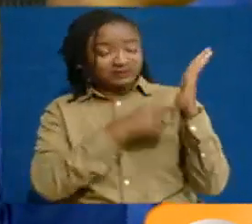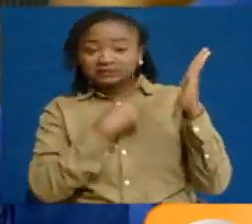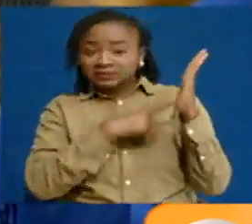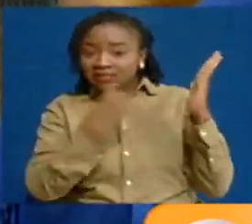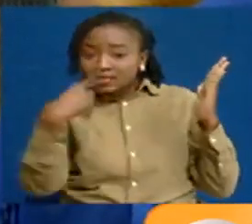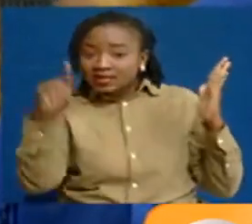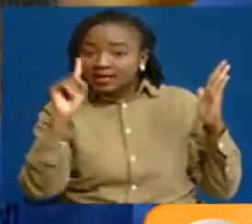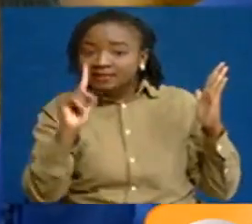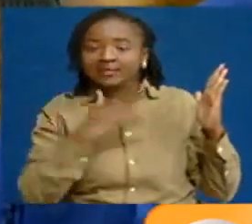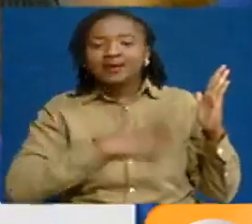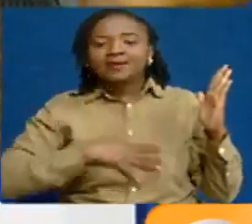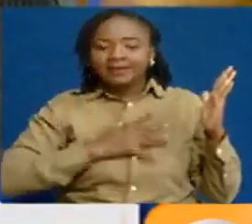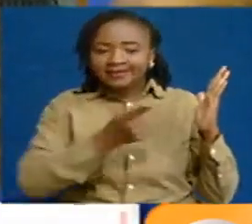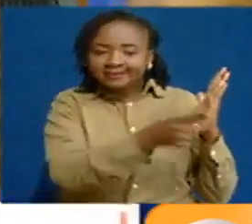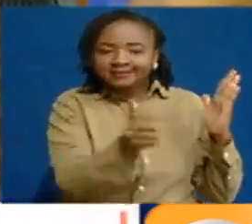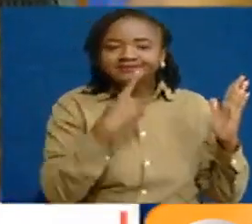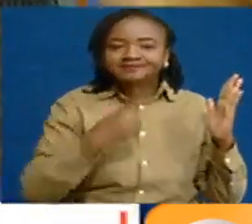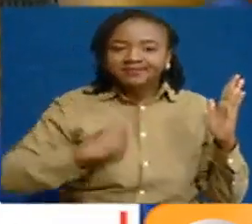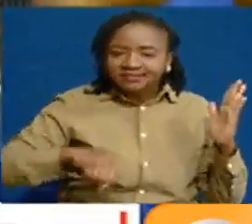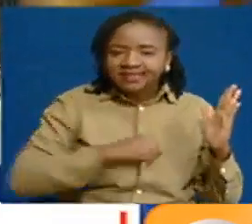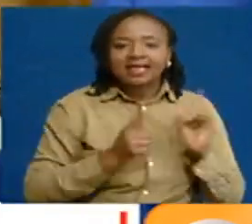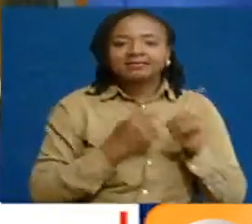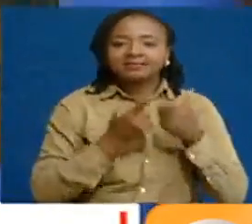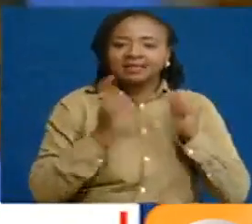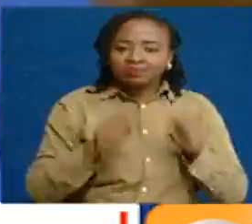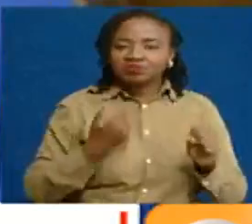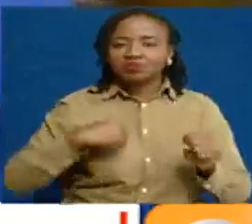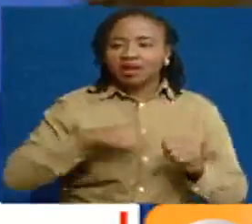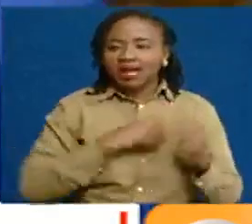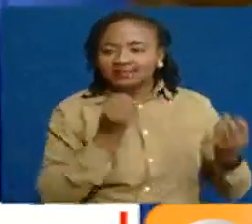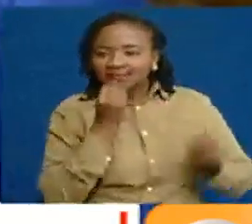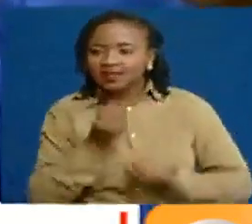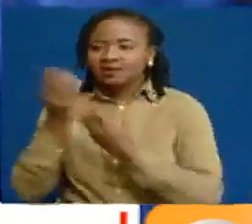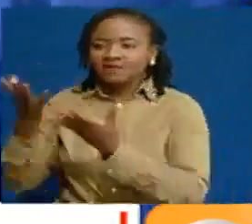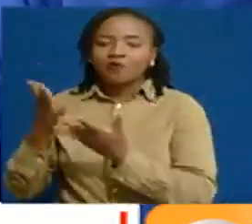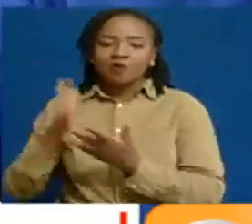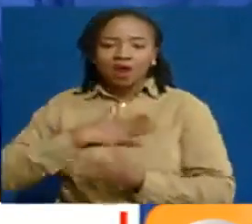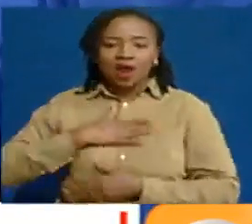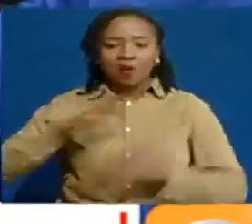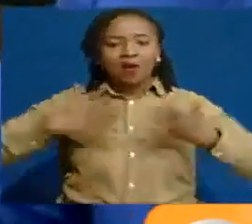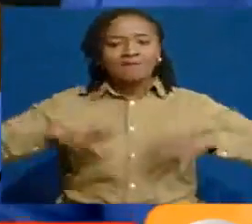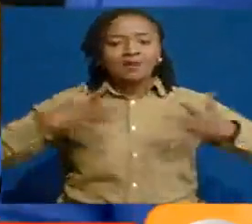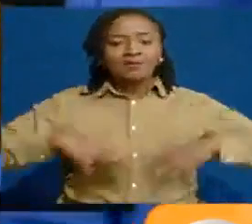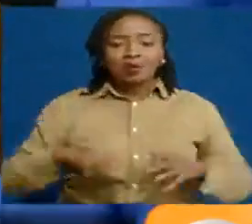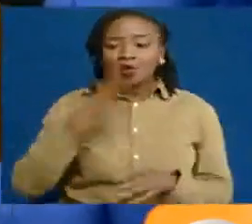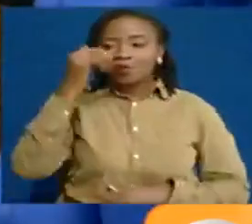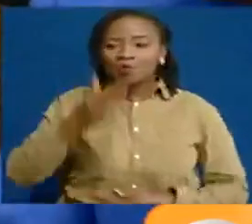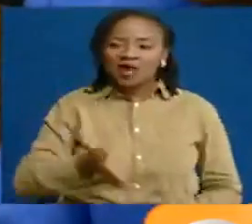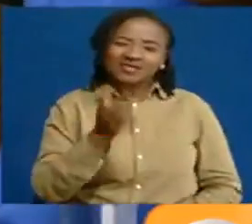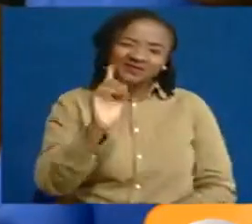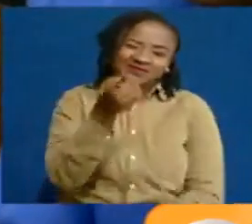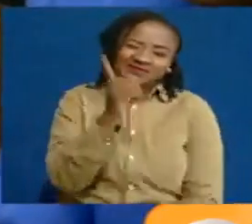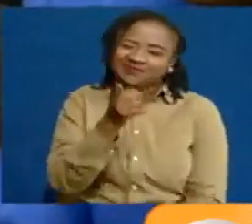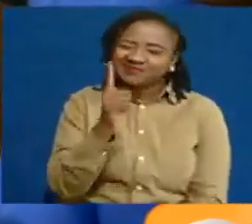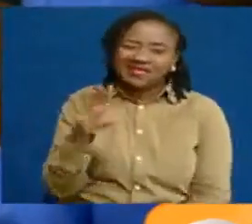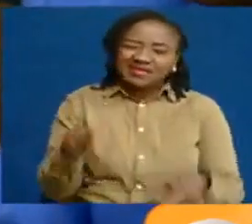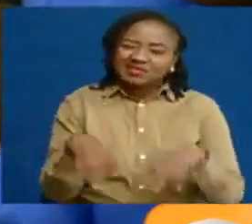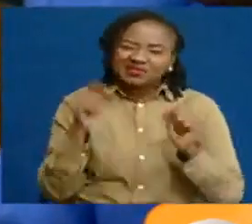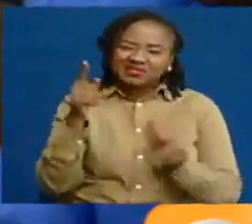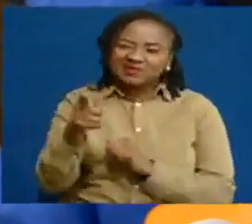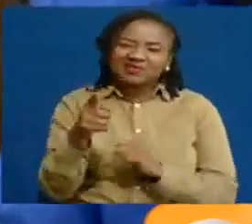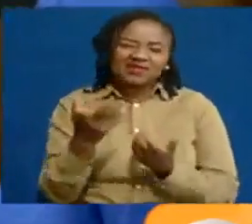want you to tell us, and we go and tell our people. Chairman, or you just see Germany. You know, Chairman, being German Waziri at times,